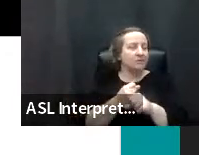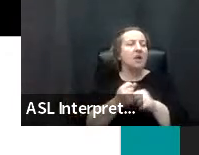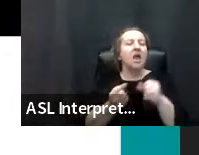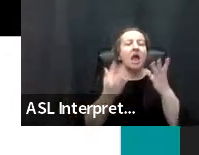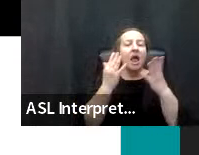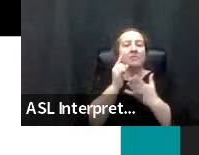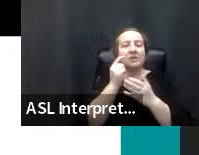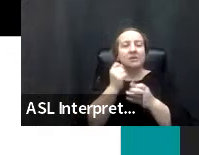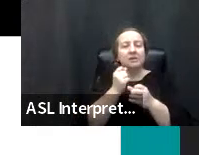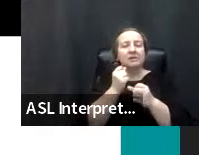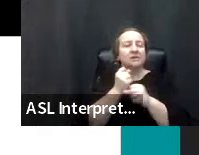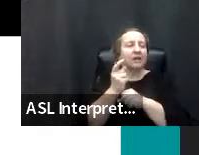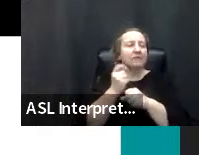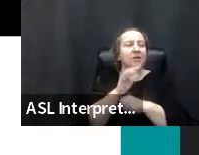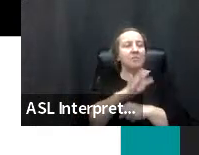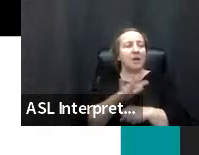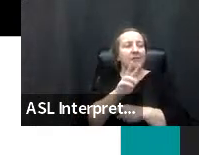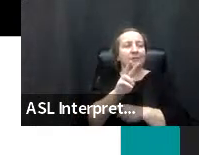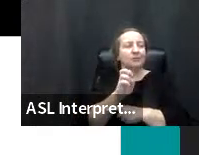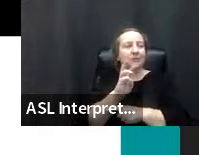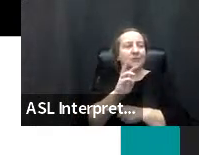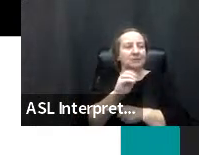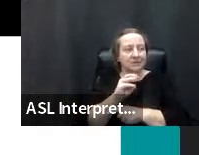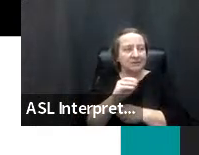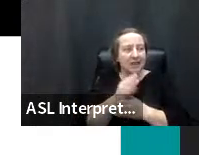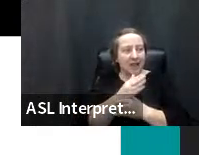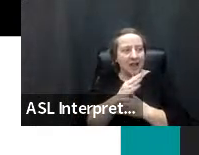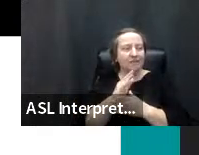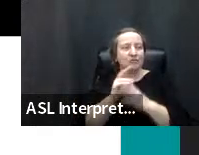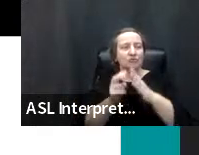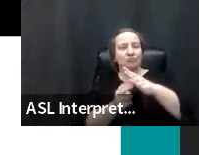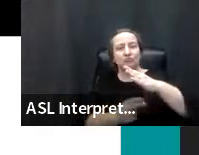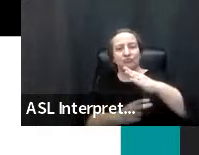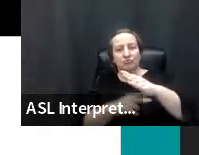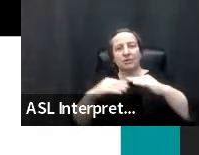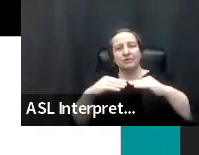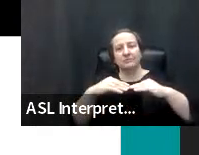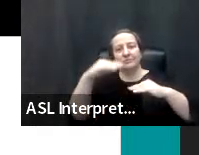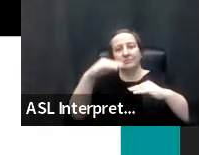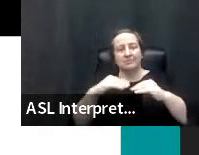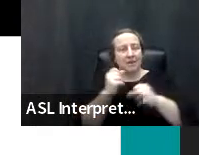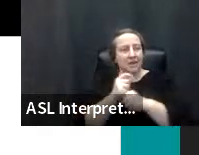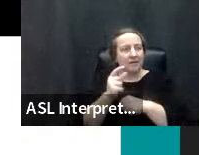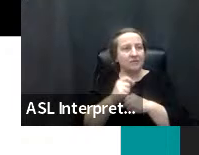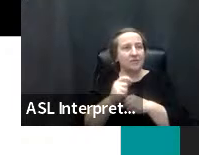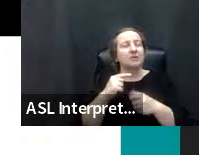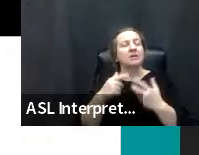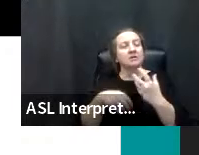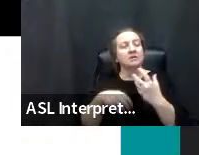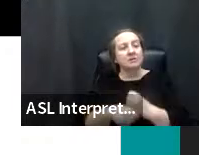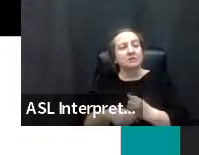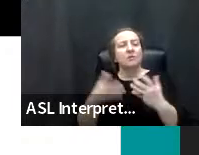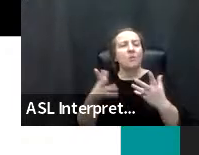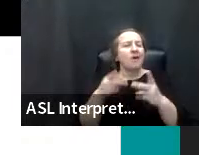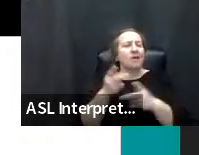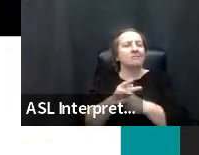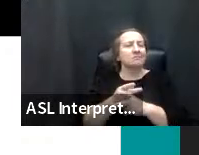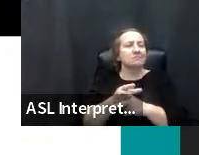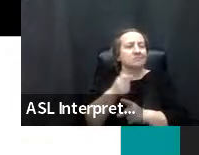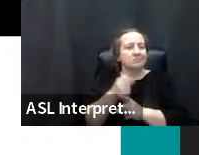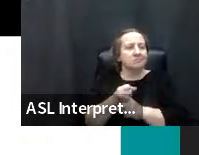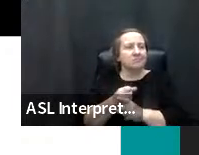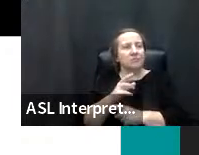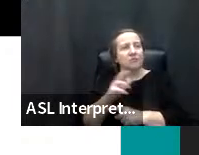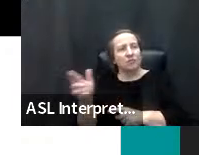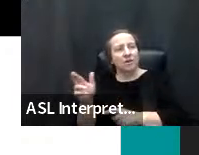per year? So about 260 is the average. We have bridge lifts per year. Then you have kind of summarized by event type on the right-hand